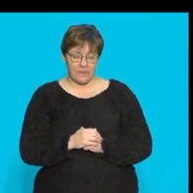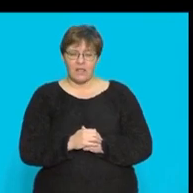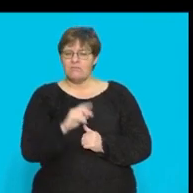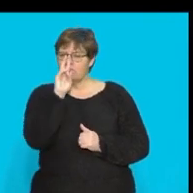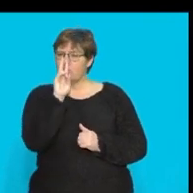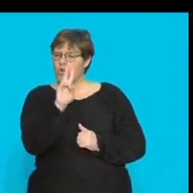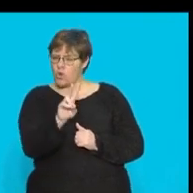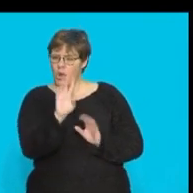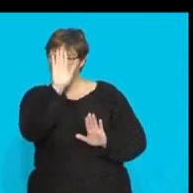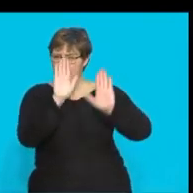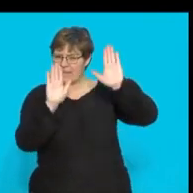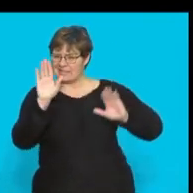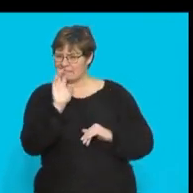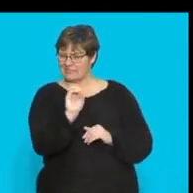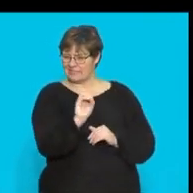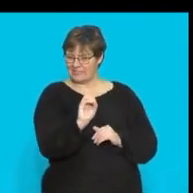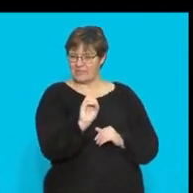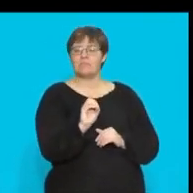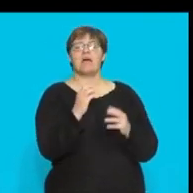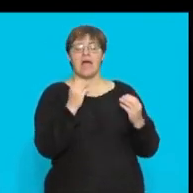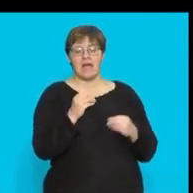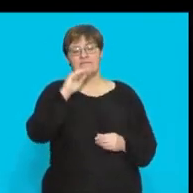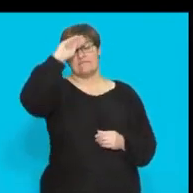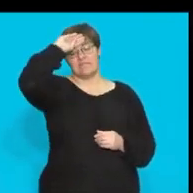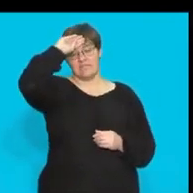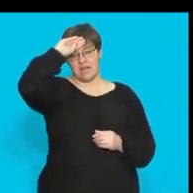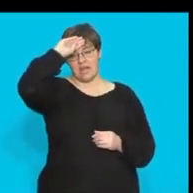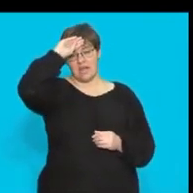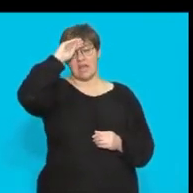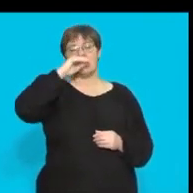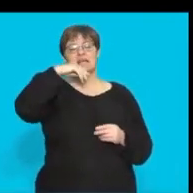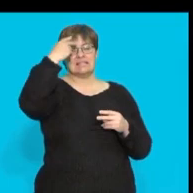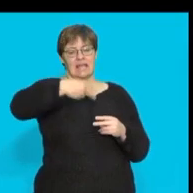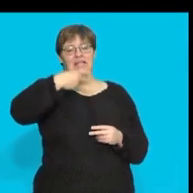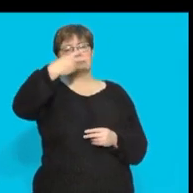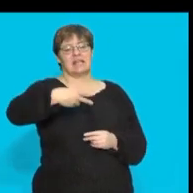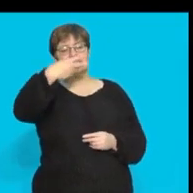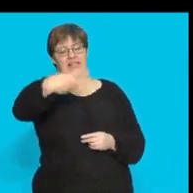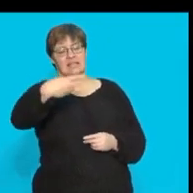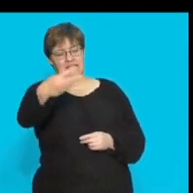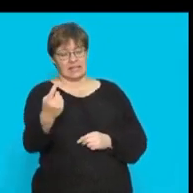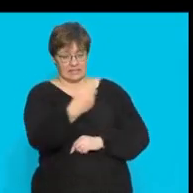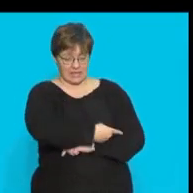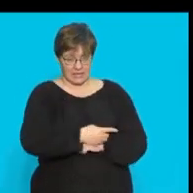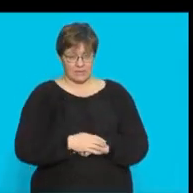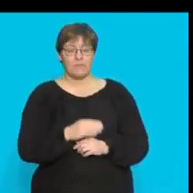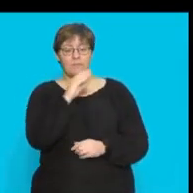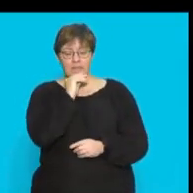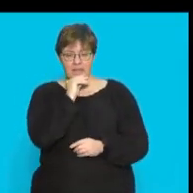look at the pattern, we have a fever every second day. So we've got